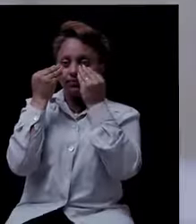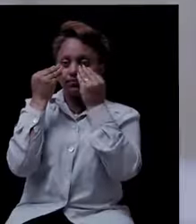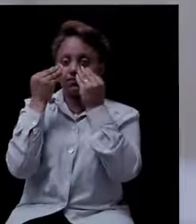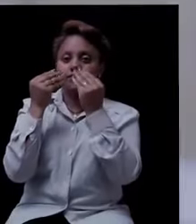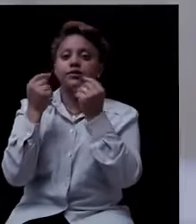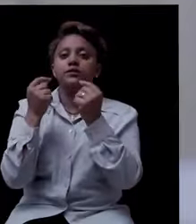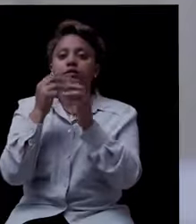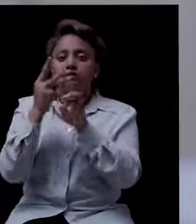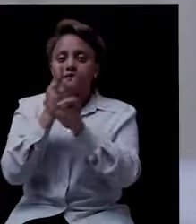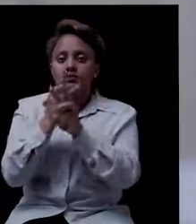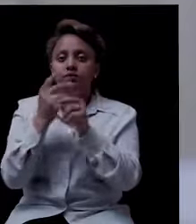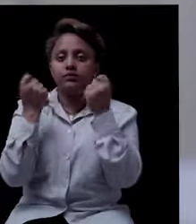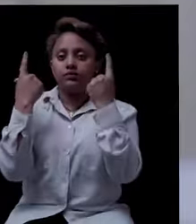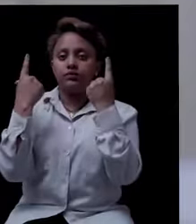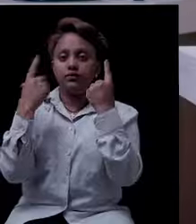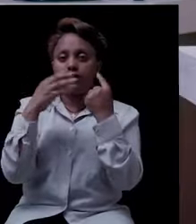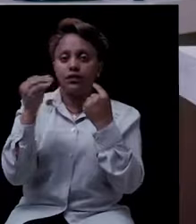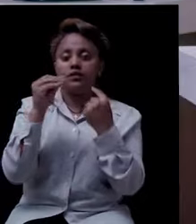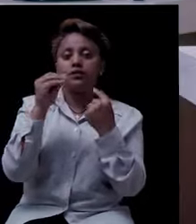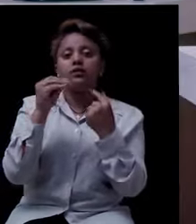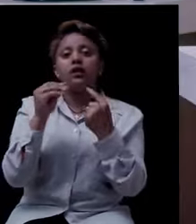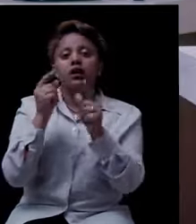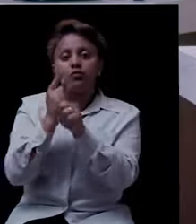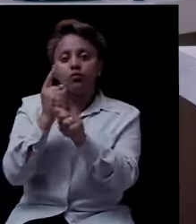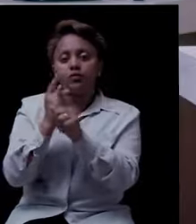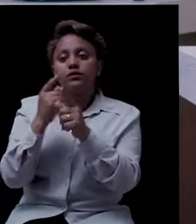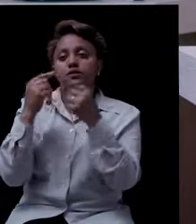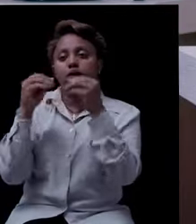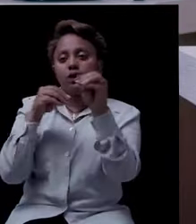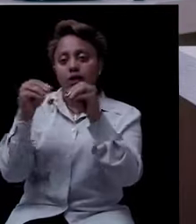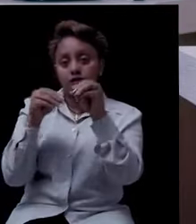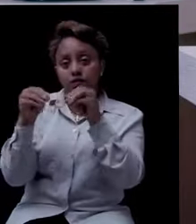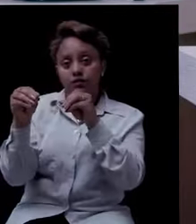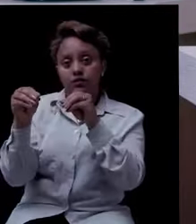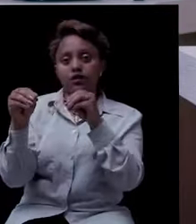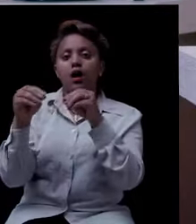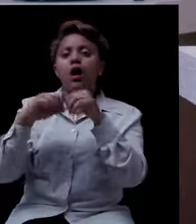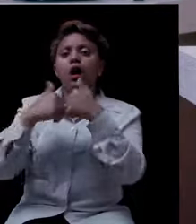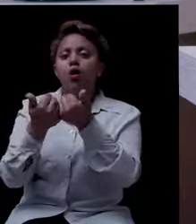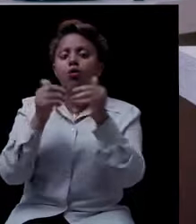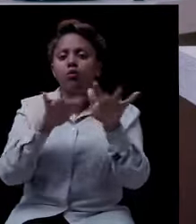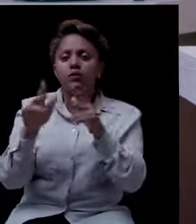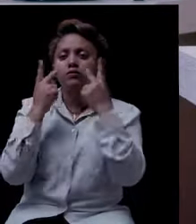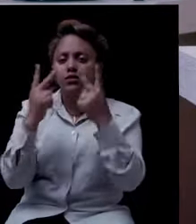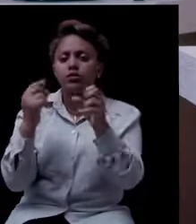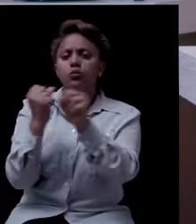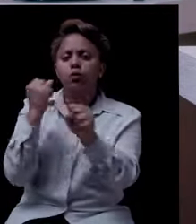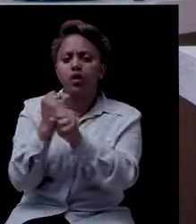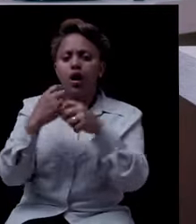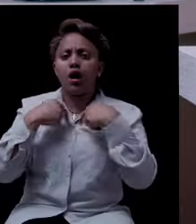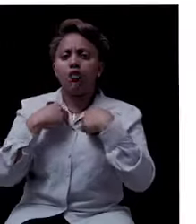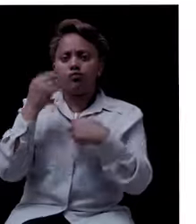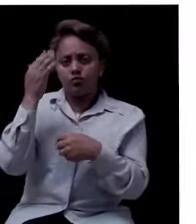processes and elicit appropriate action. How computer vision works? Have you wondered how computer vision